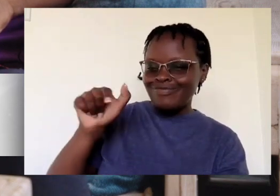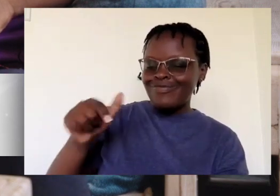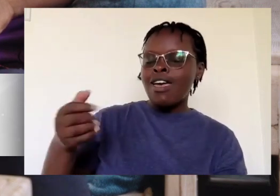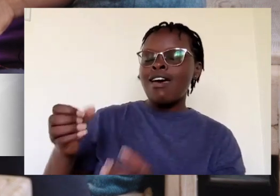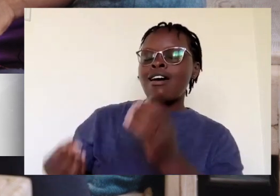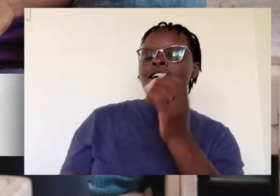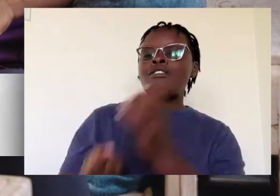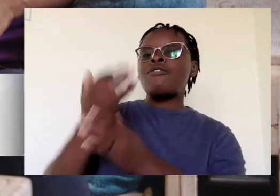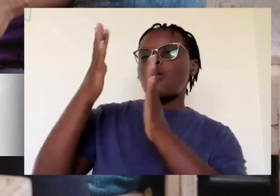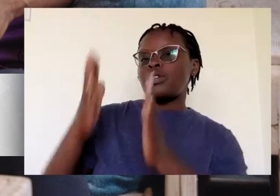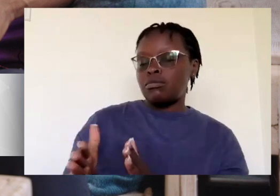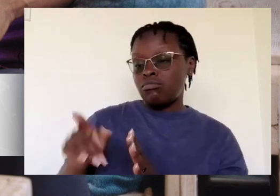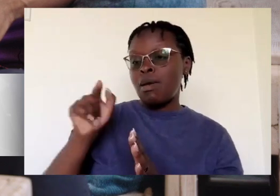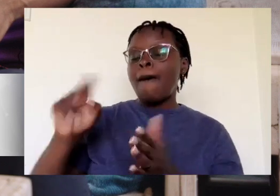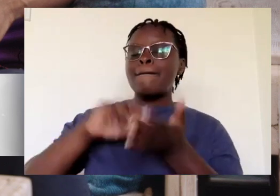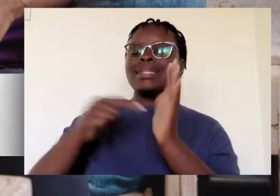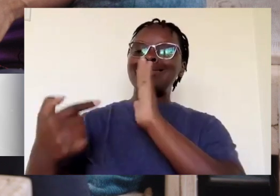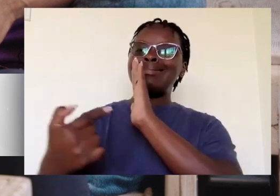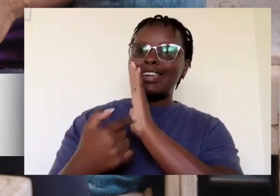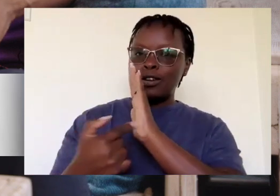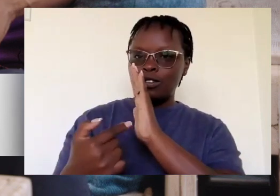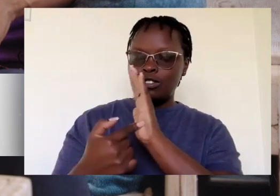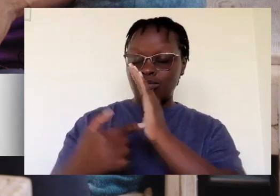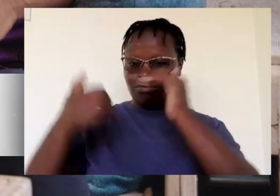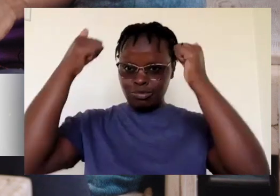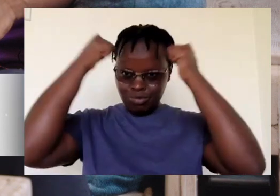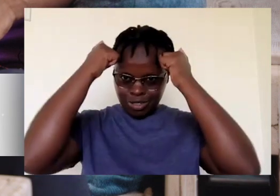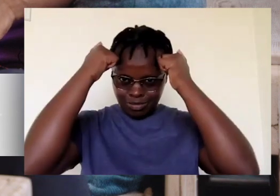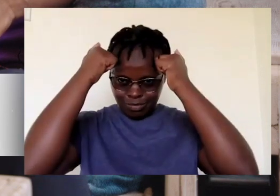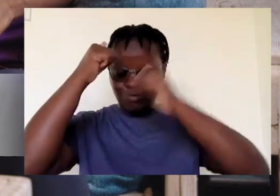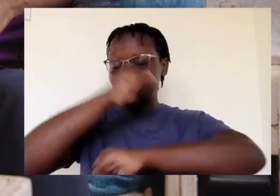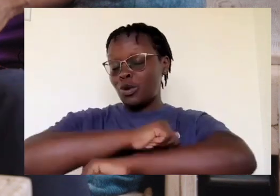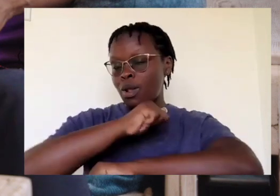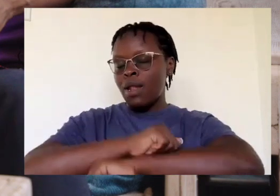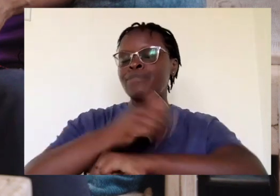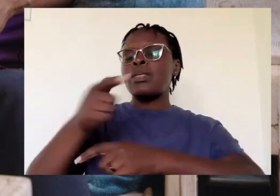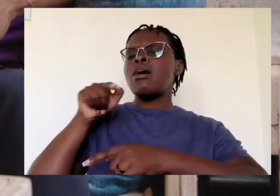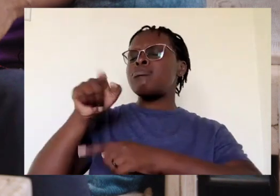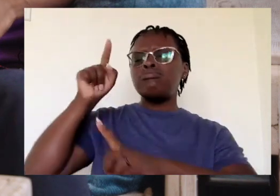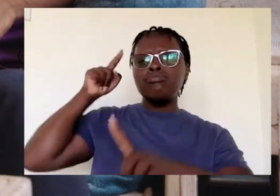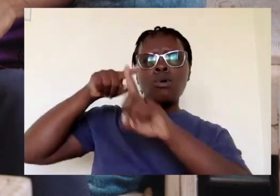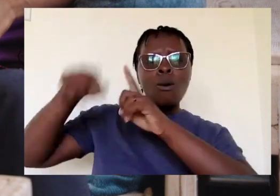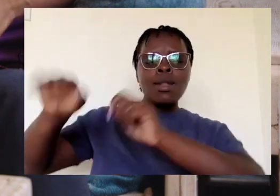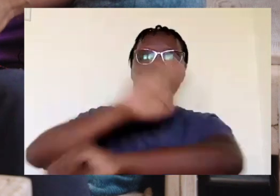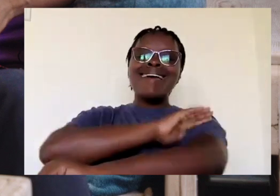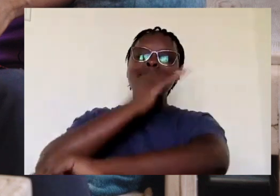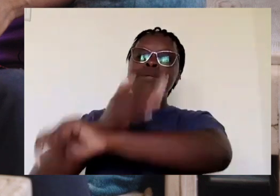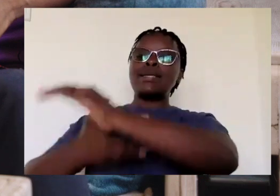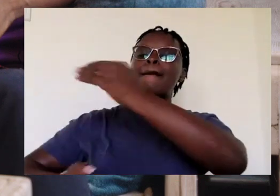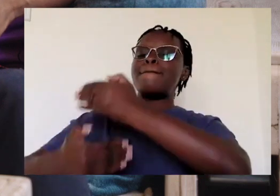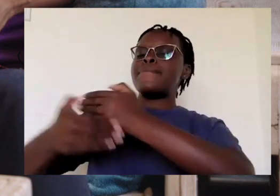EdTech East Africa. And EdTech East Africa is basically a technology academy that capacity build teachers and